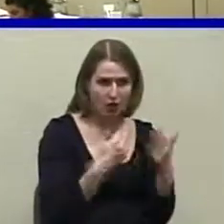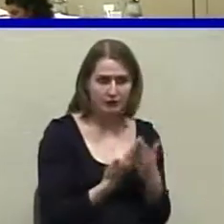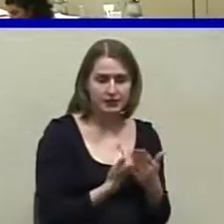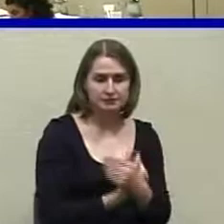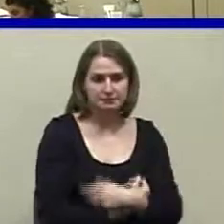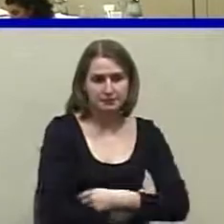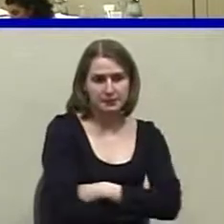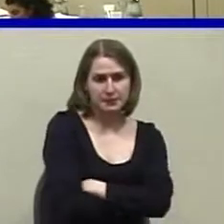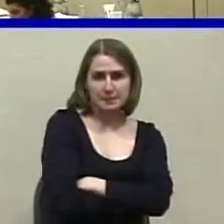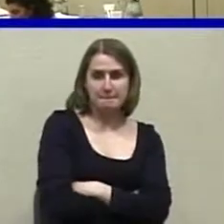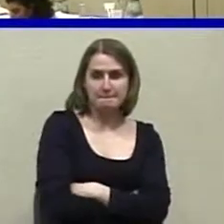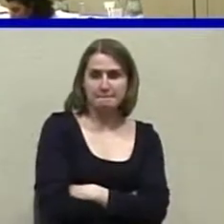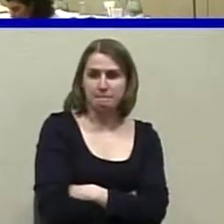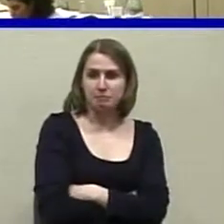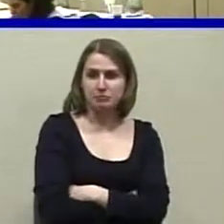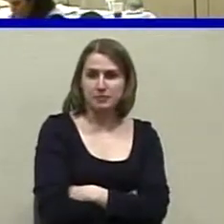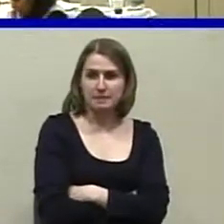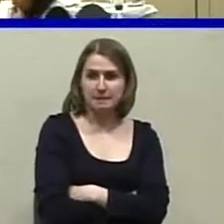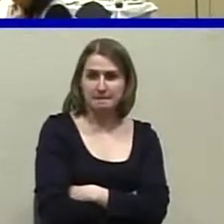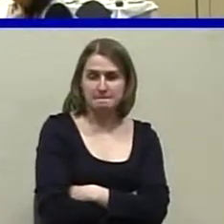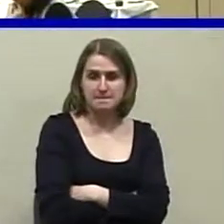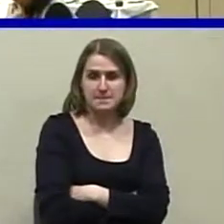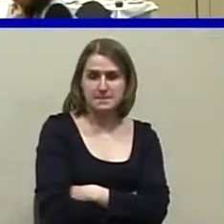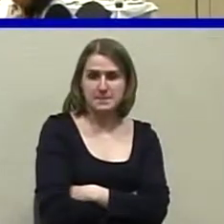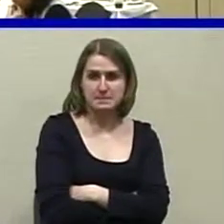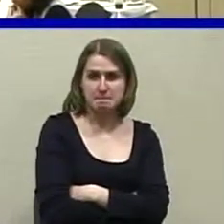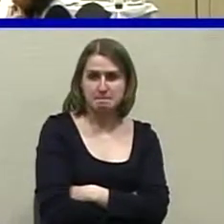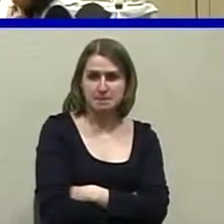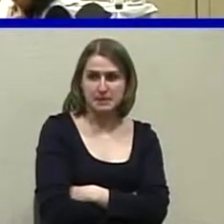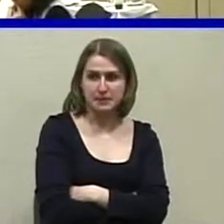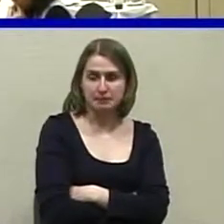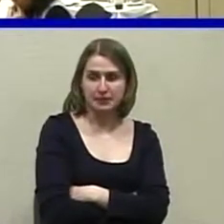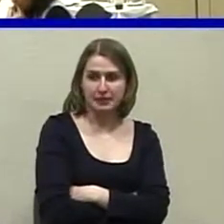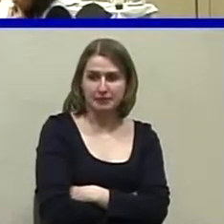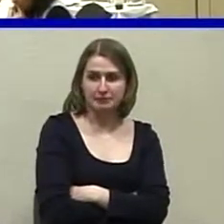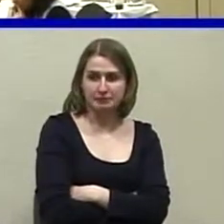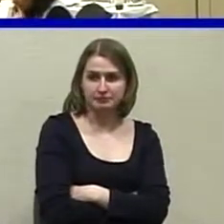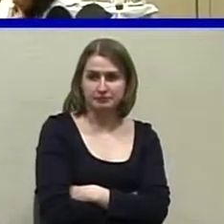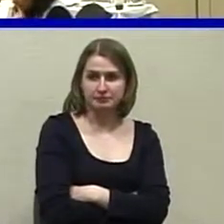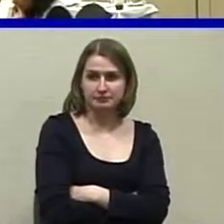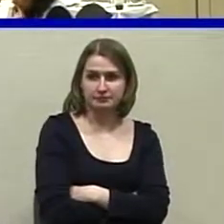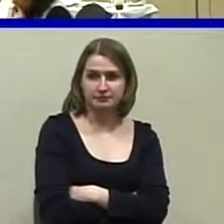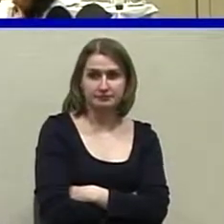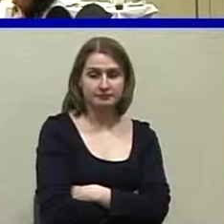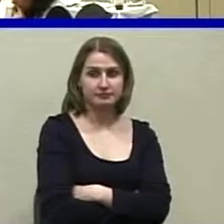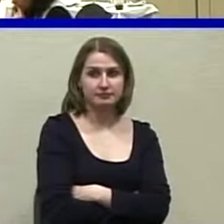Yeah, they're saying the same right now. I know, I was looking at that too, thinking, okay, well, maybe we had the same problems, but then...